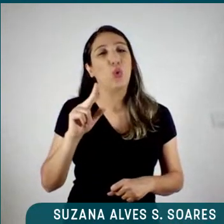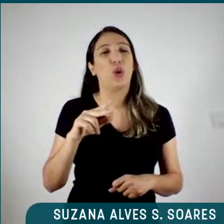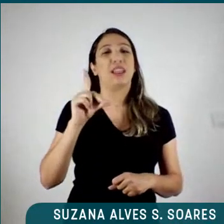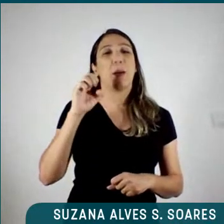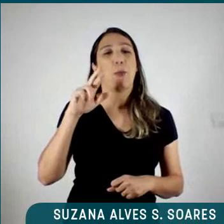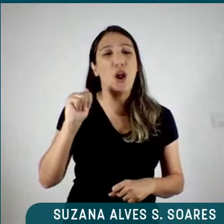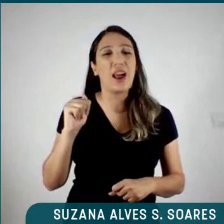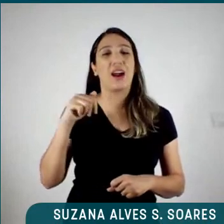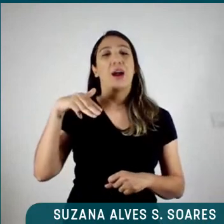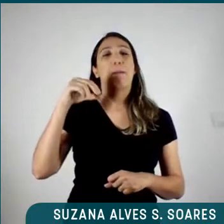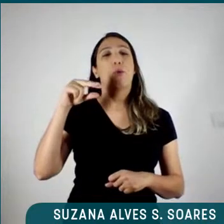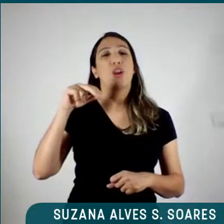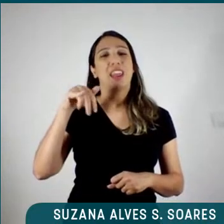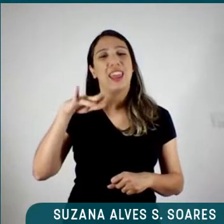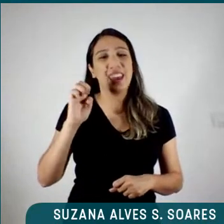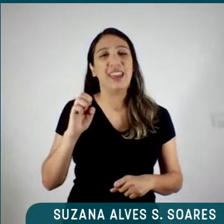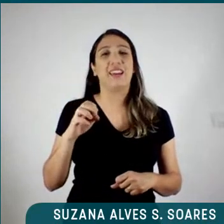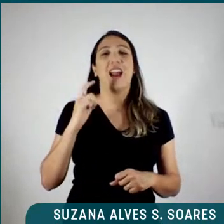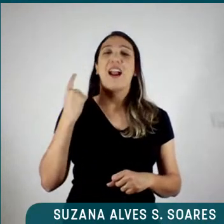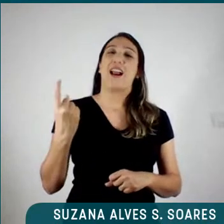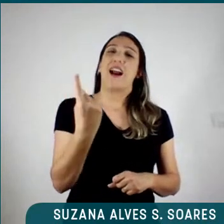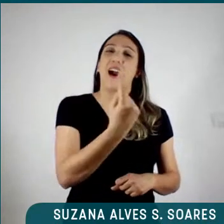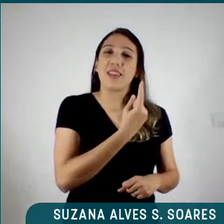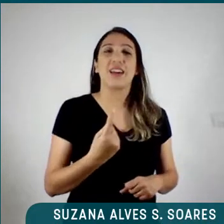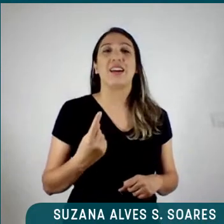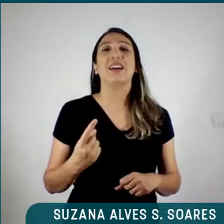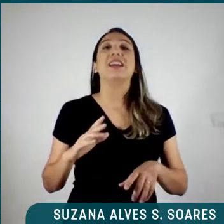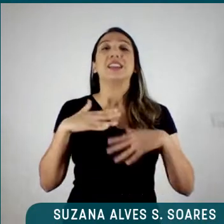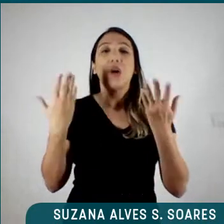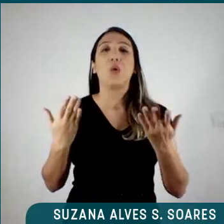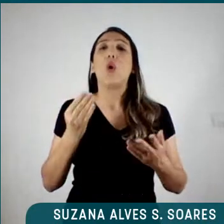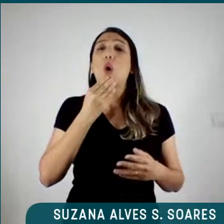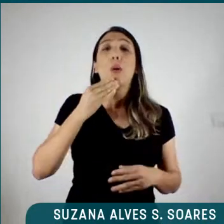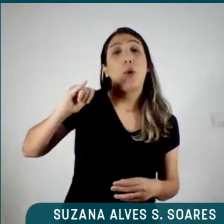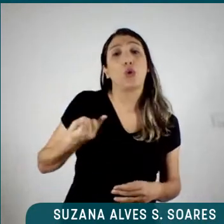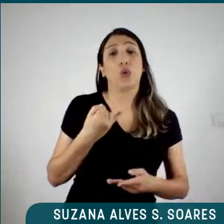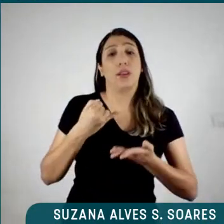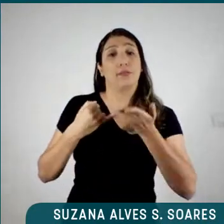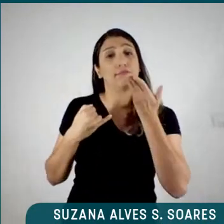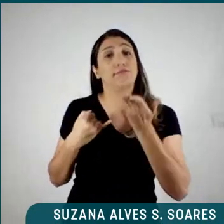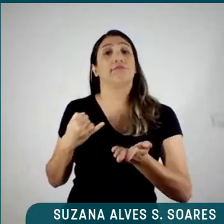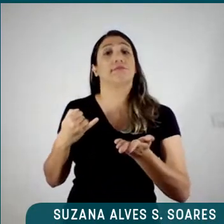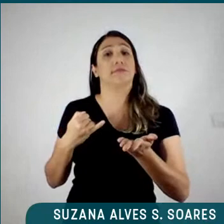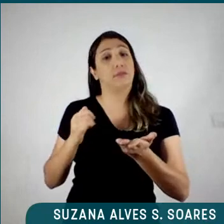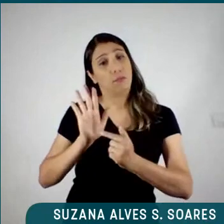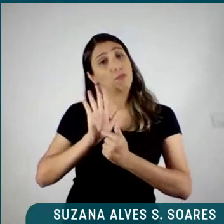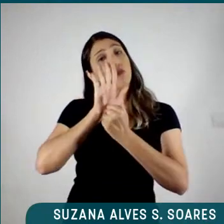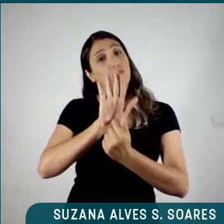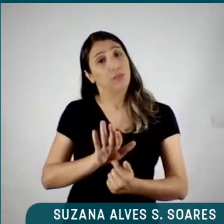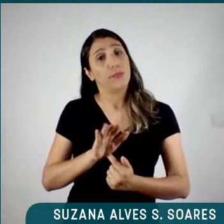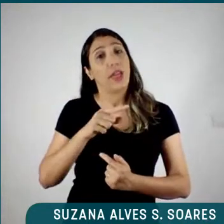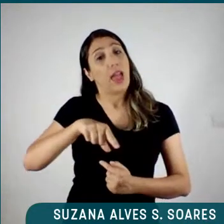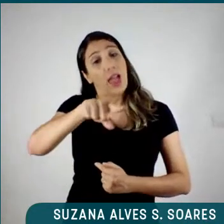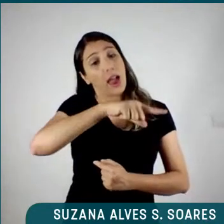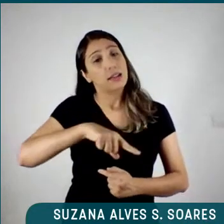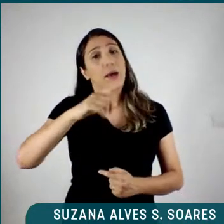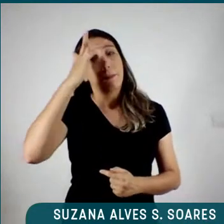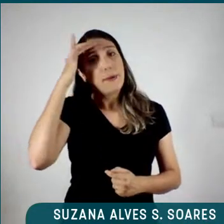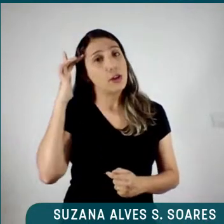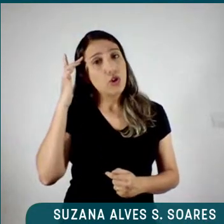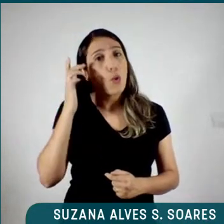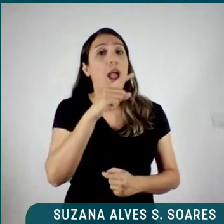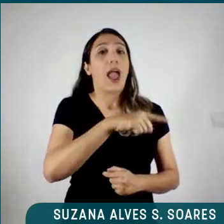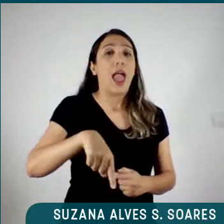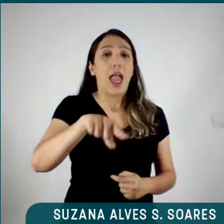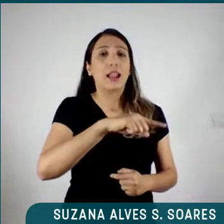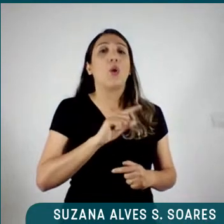to have a situation where we cannot nullify the existence of Marina, the existence of Débora. We have to